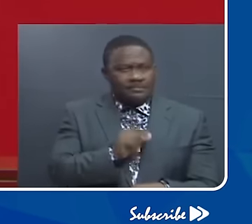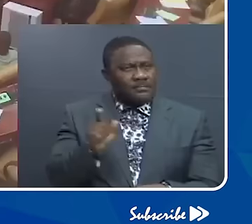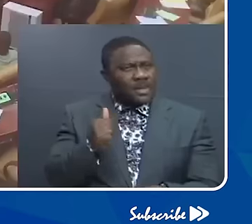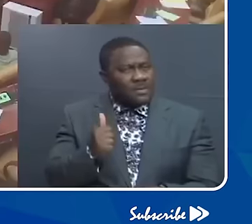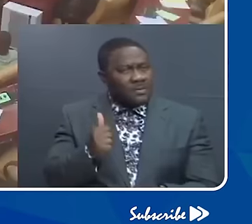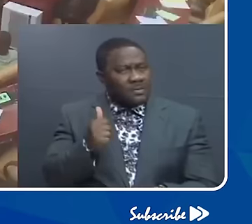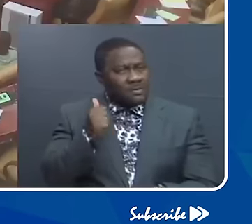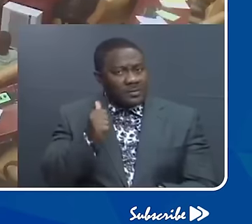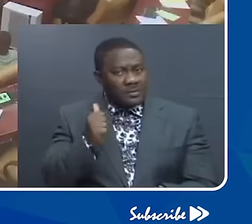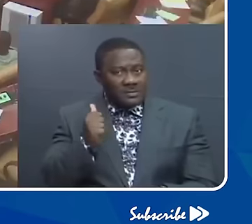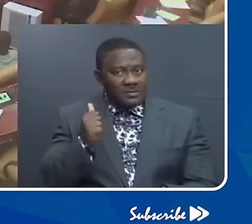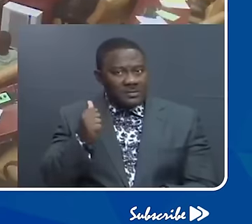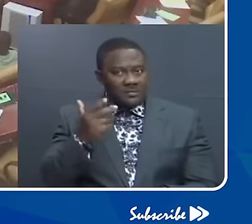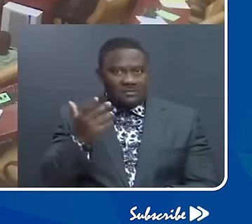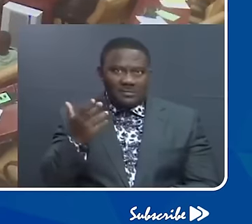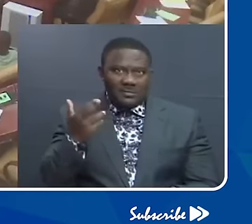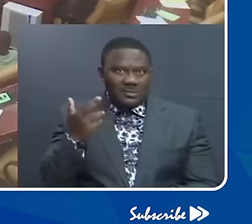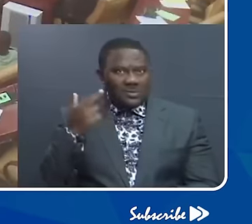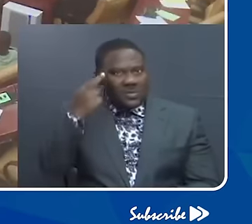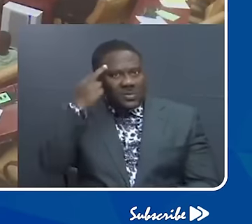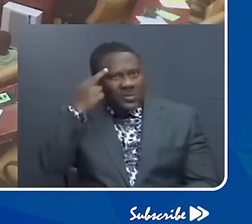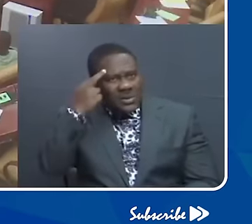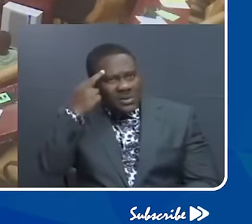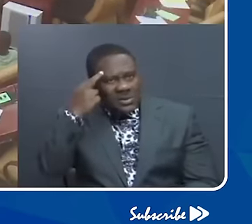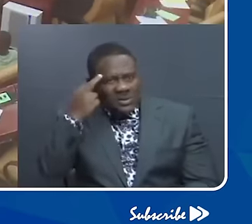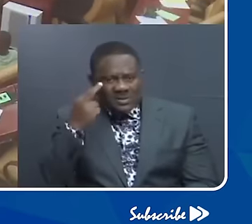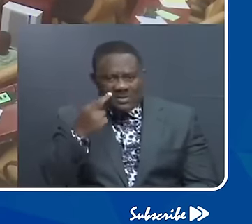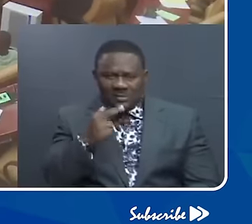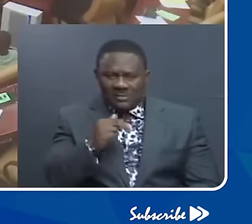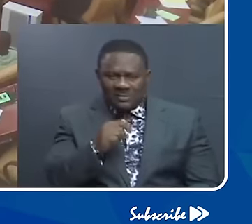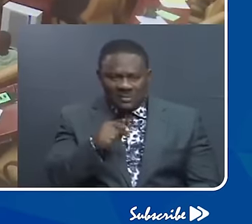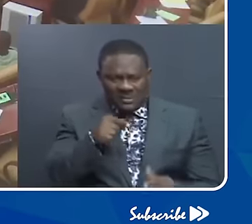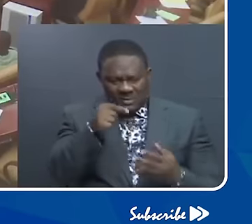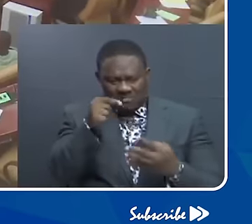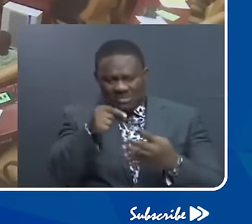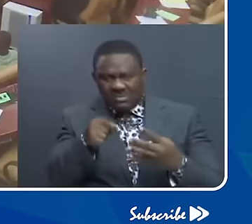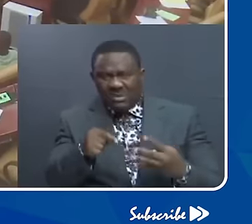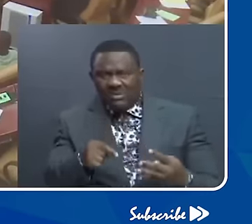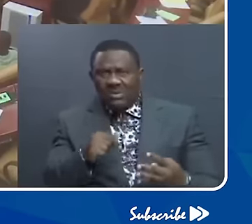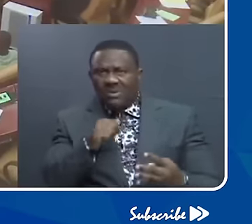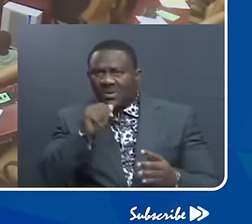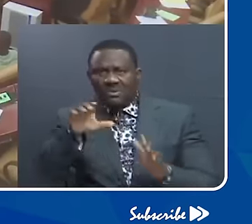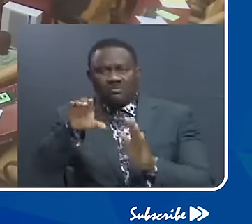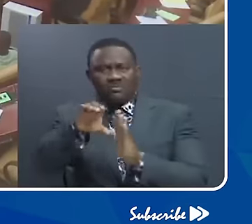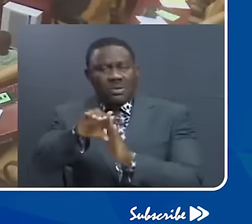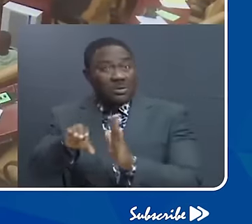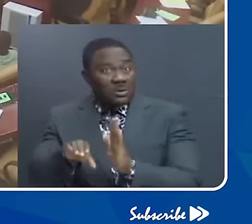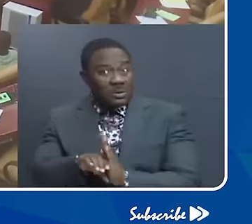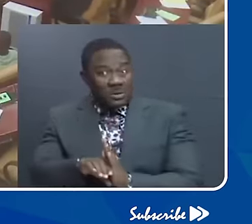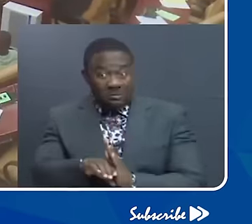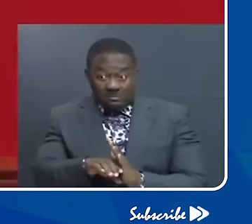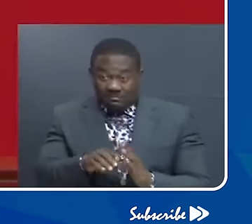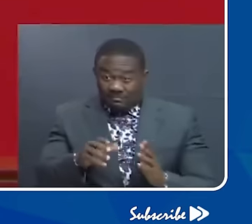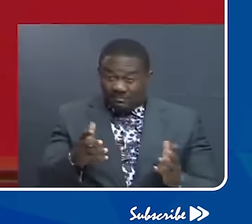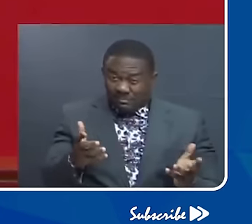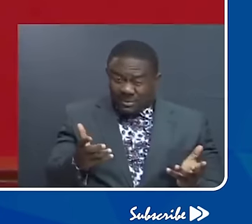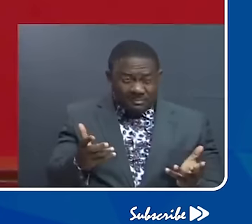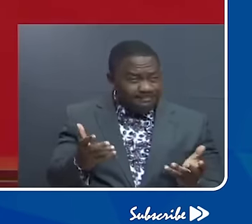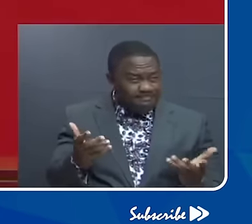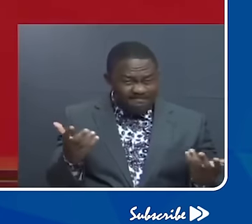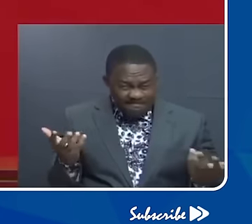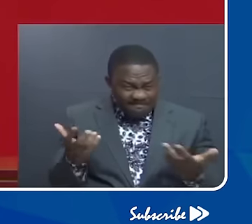to assent on grounds of alleged unconstitutionality paradoxically stood in